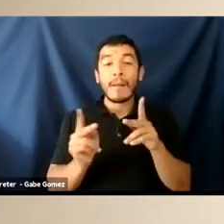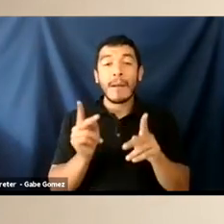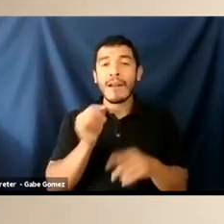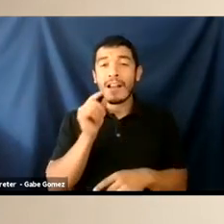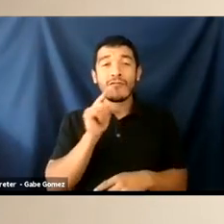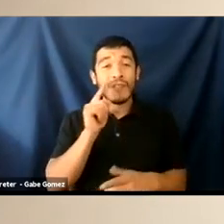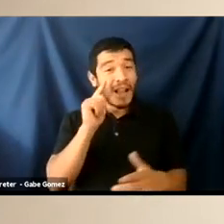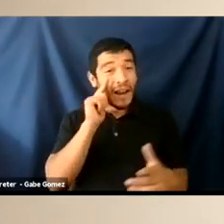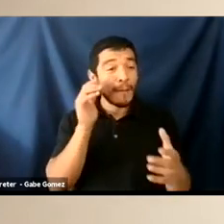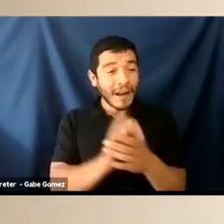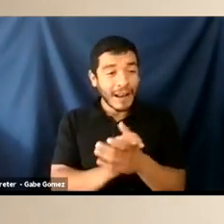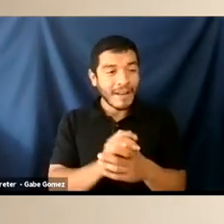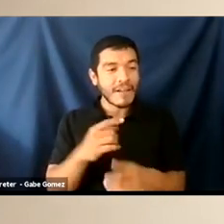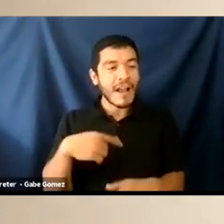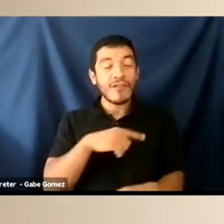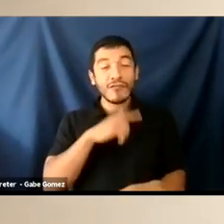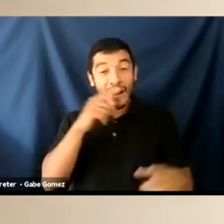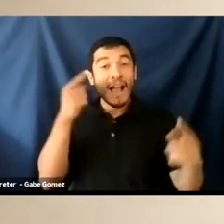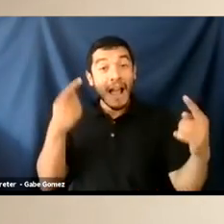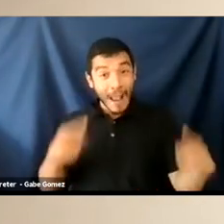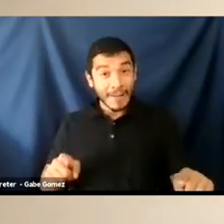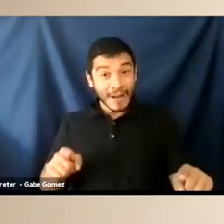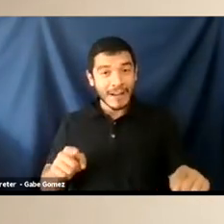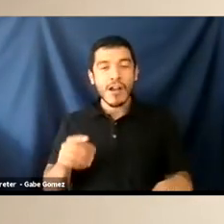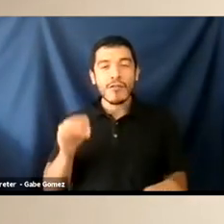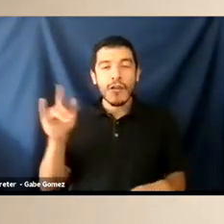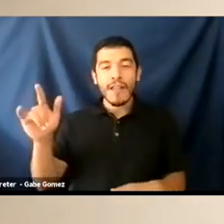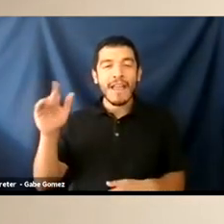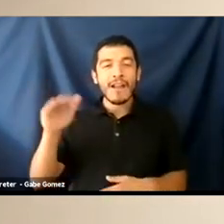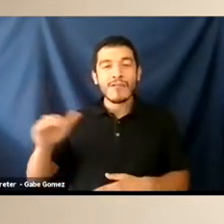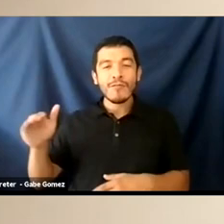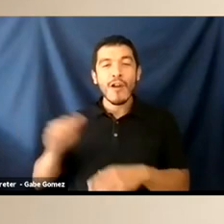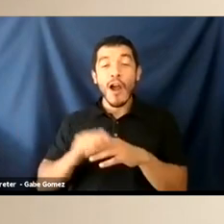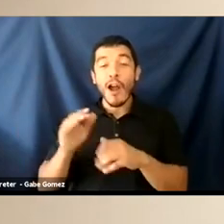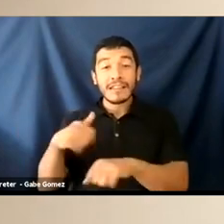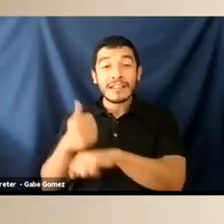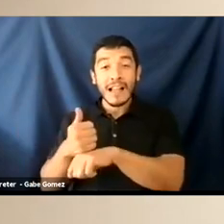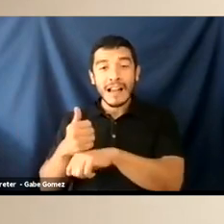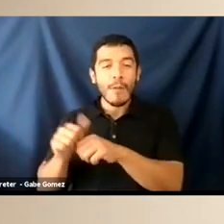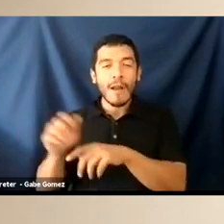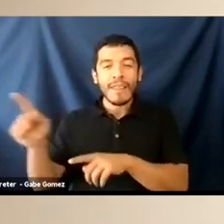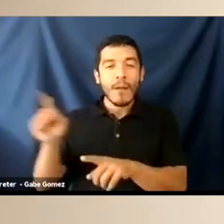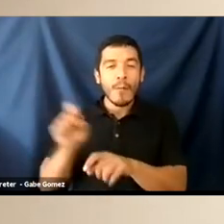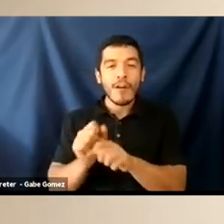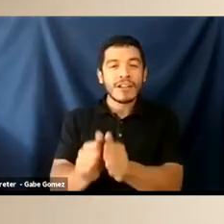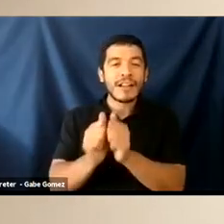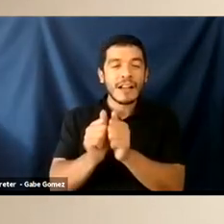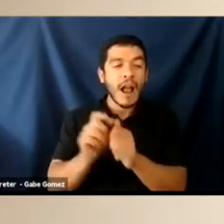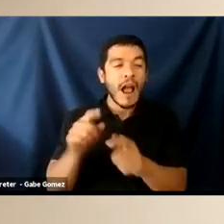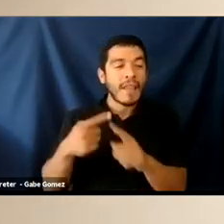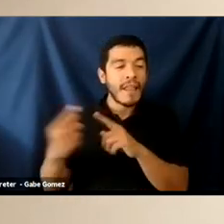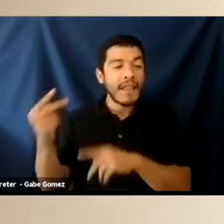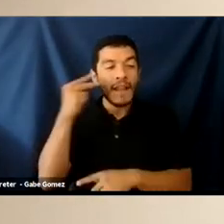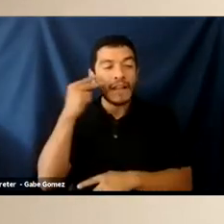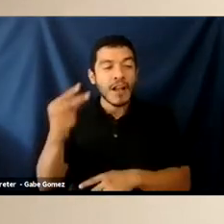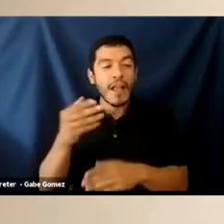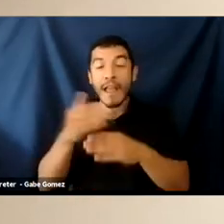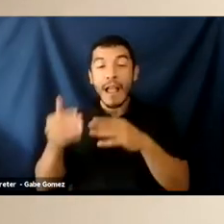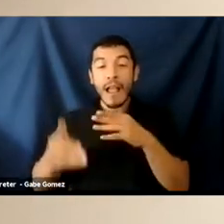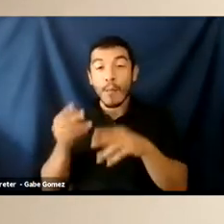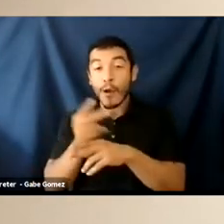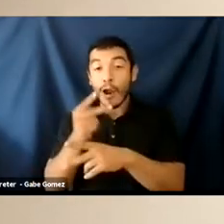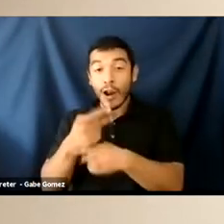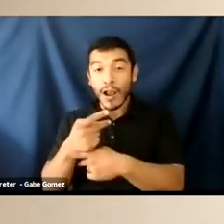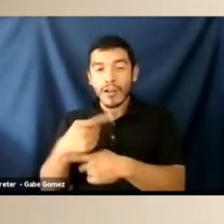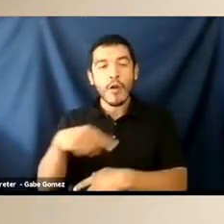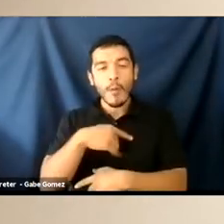quite believe that this was happening until their child was on set with them chaperoning, and then they saw the end product. So we've had